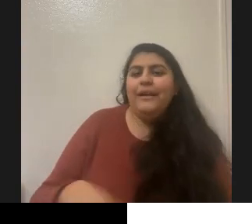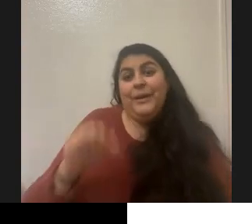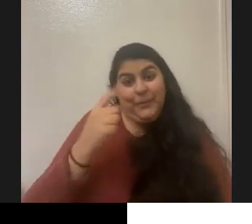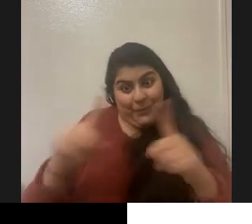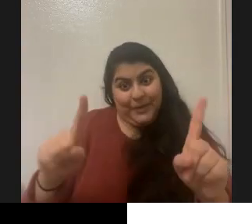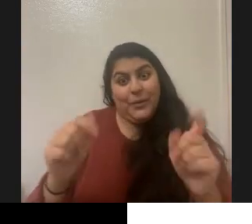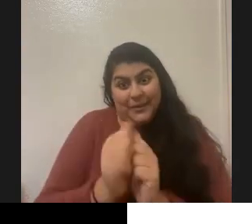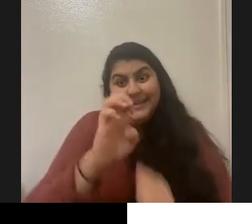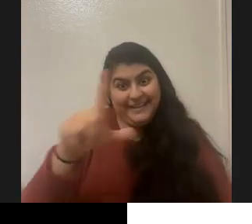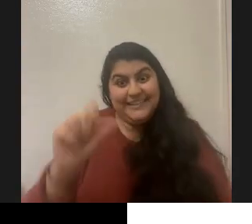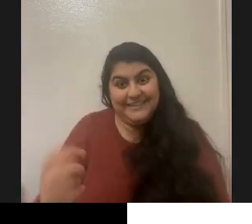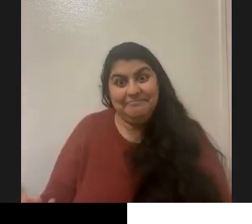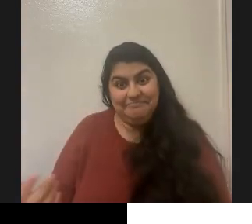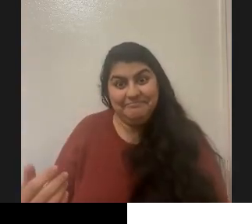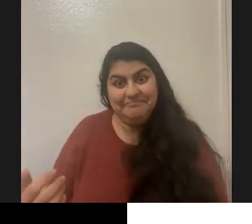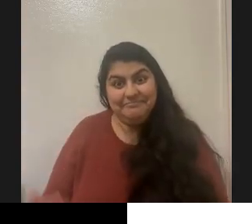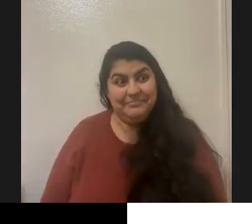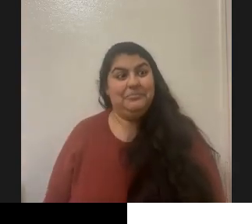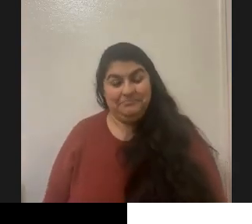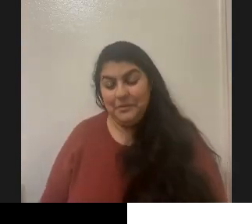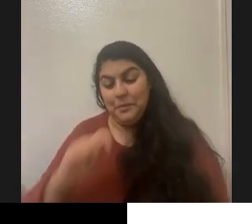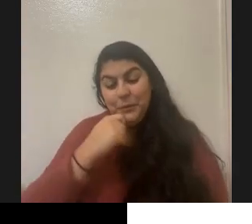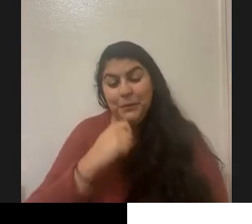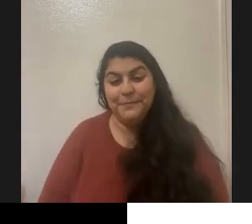work for molecular biology. Whew, pretty cool.